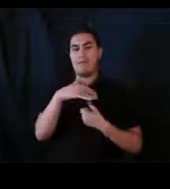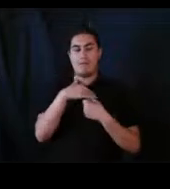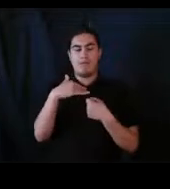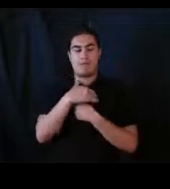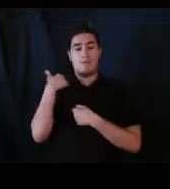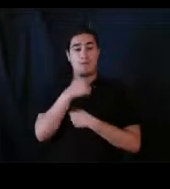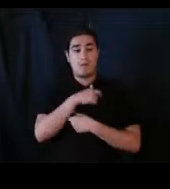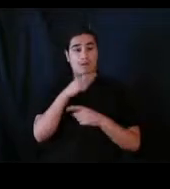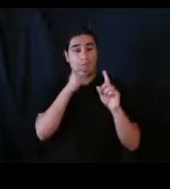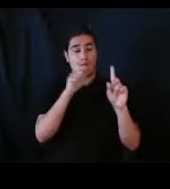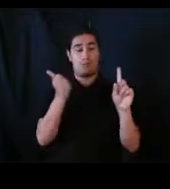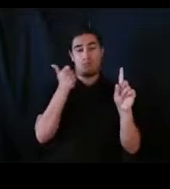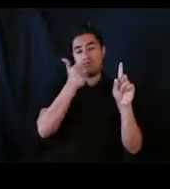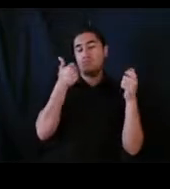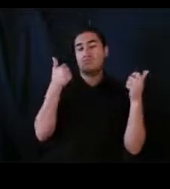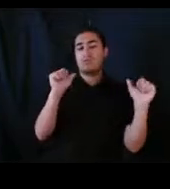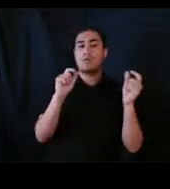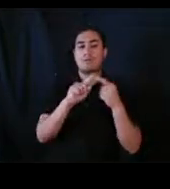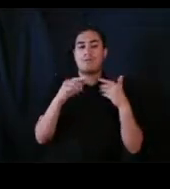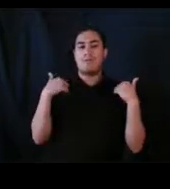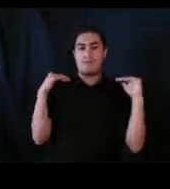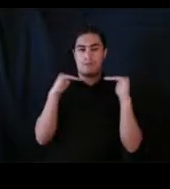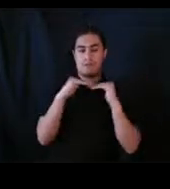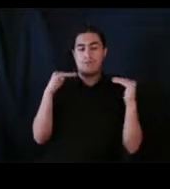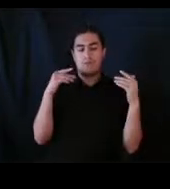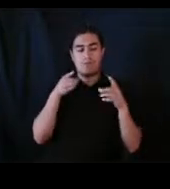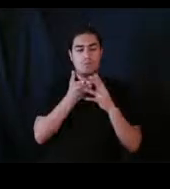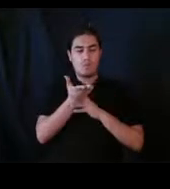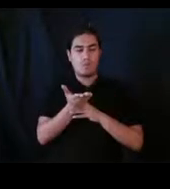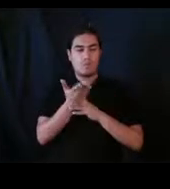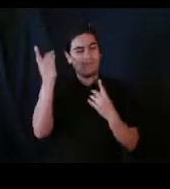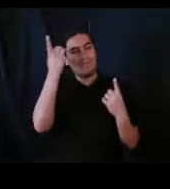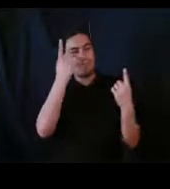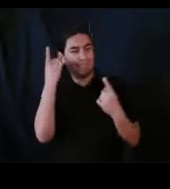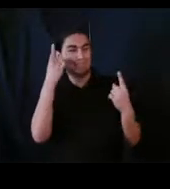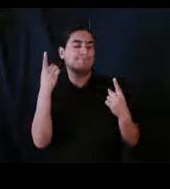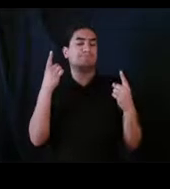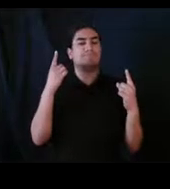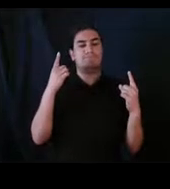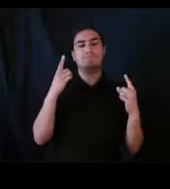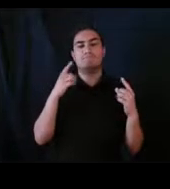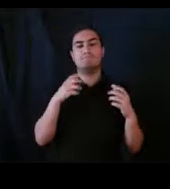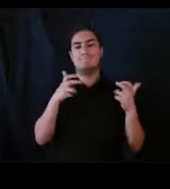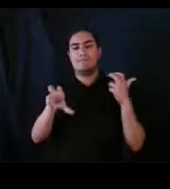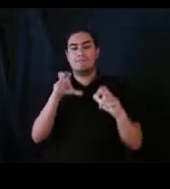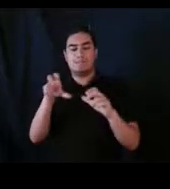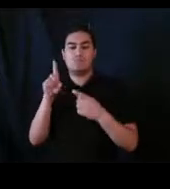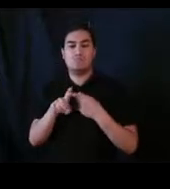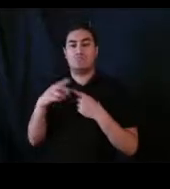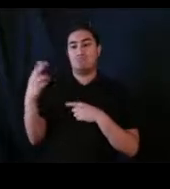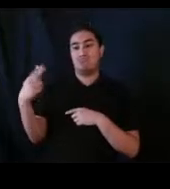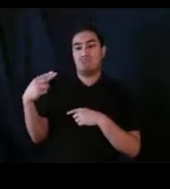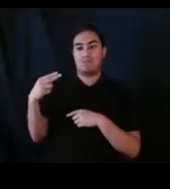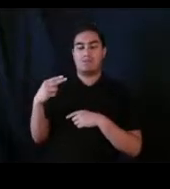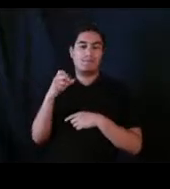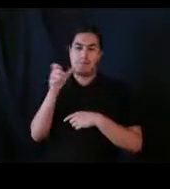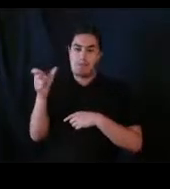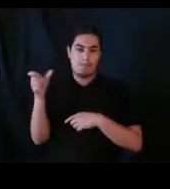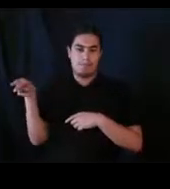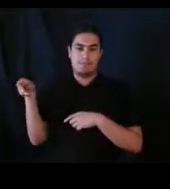to advance equity through carefully considered investments and policies directed at historically underserved and systemically